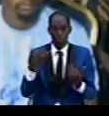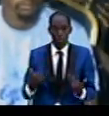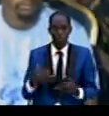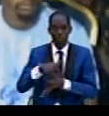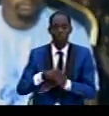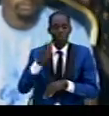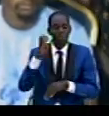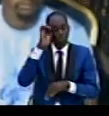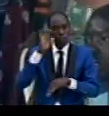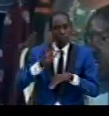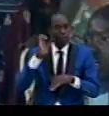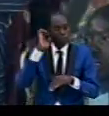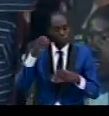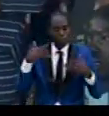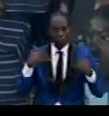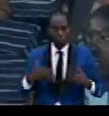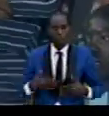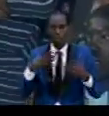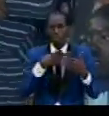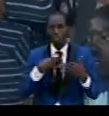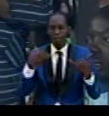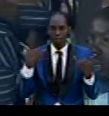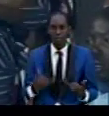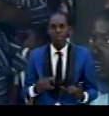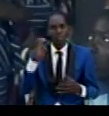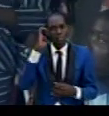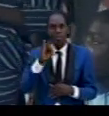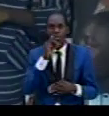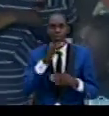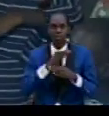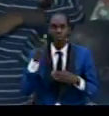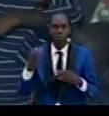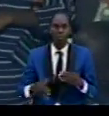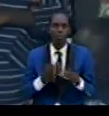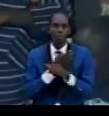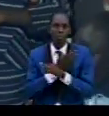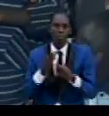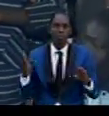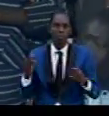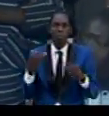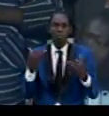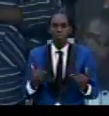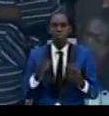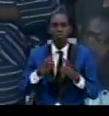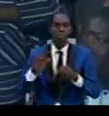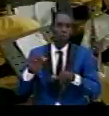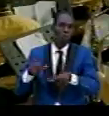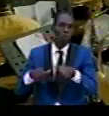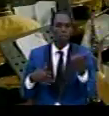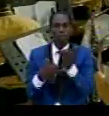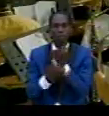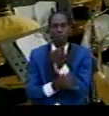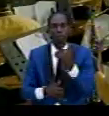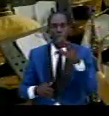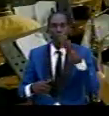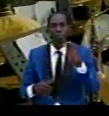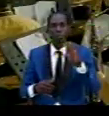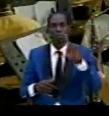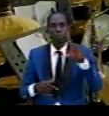now he's totally free. We'll take you all the way to Belgium for a testimony.